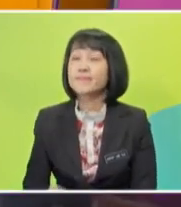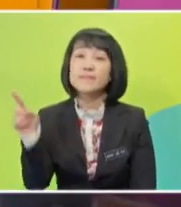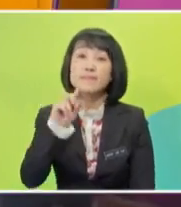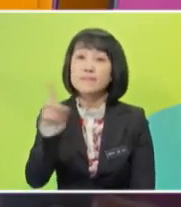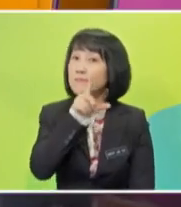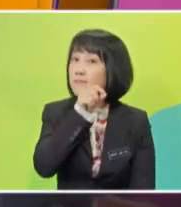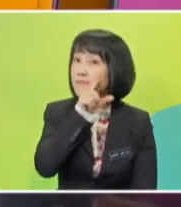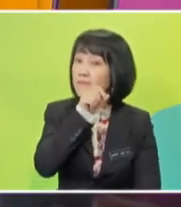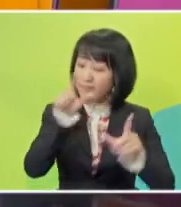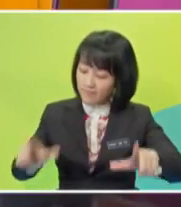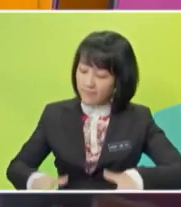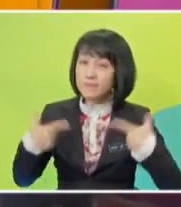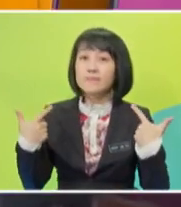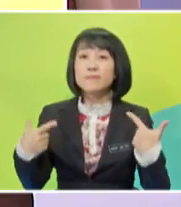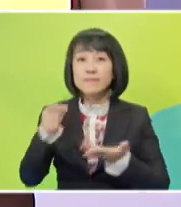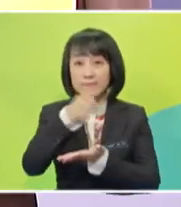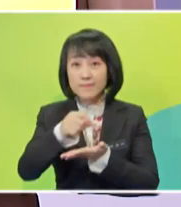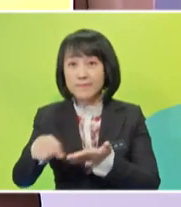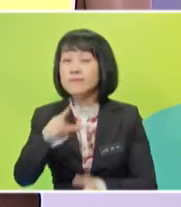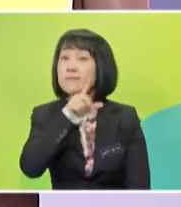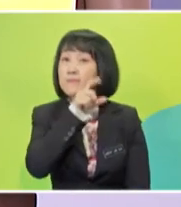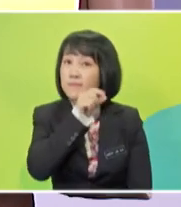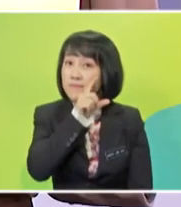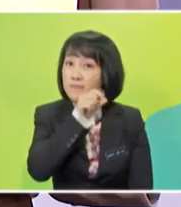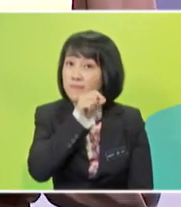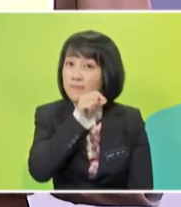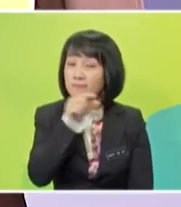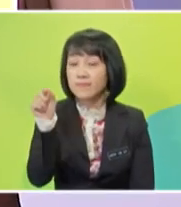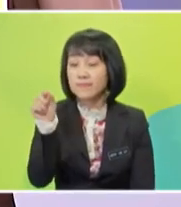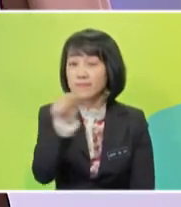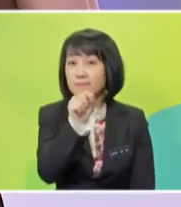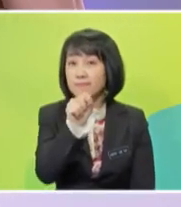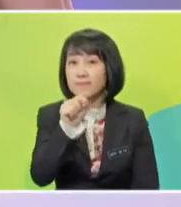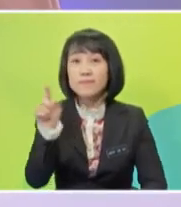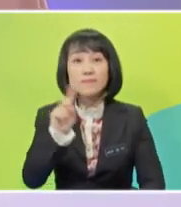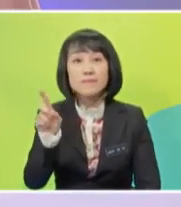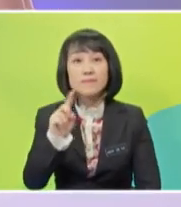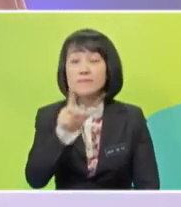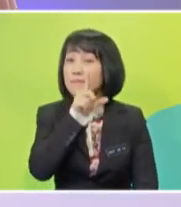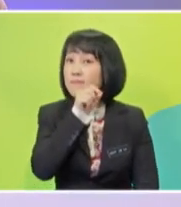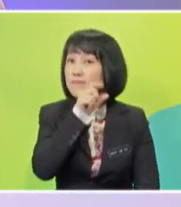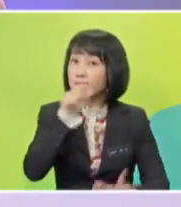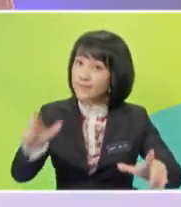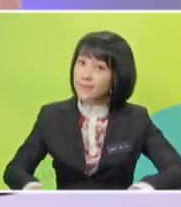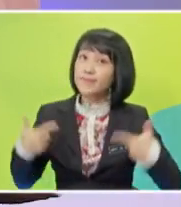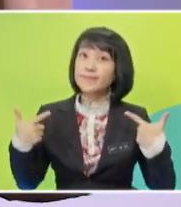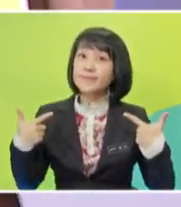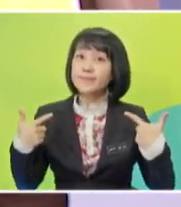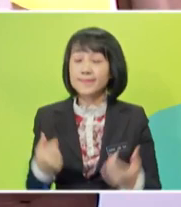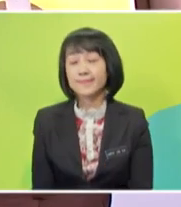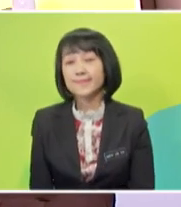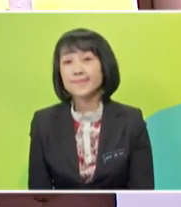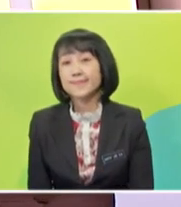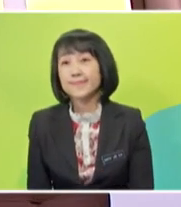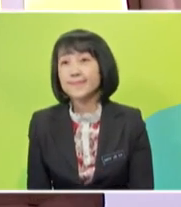parrot live? So write down parrot, put a dash over there, and then where does it live? So